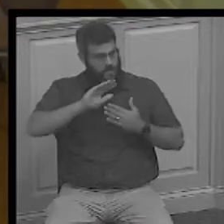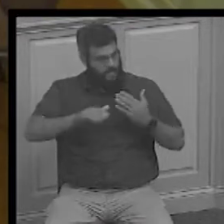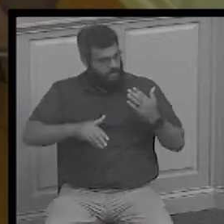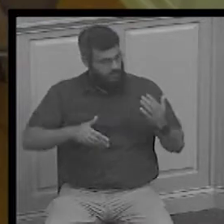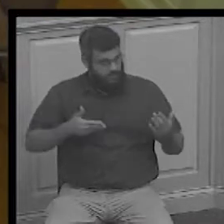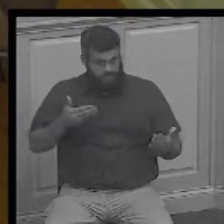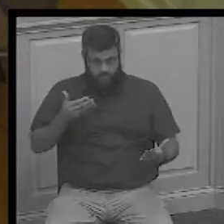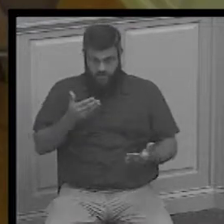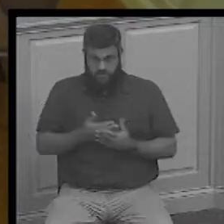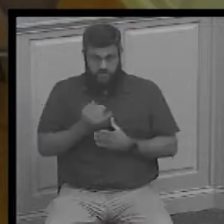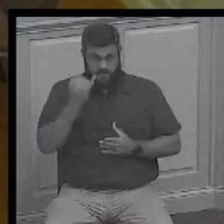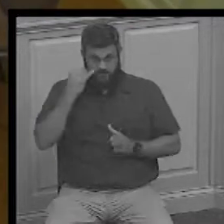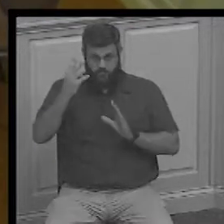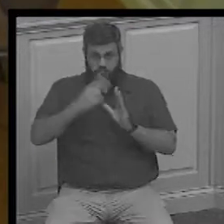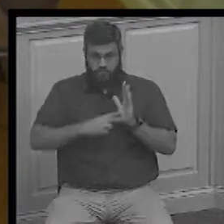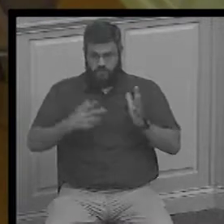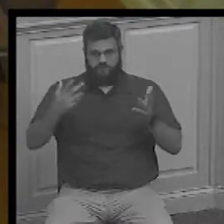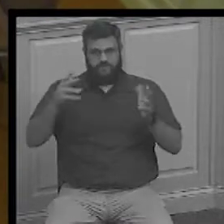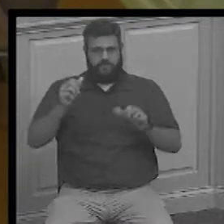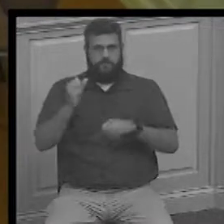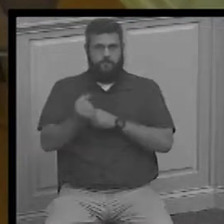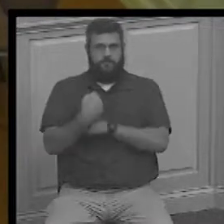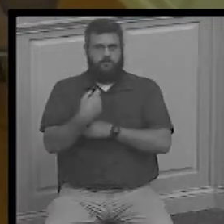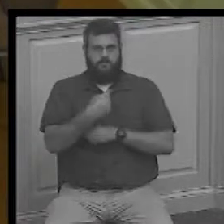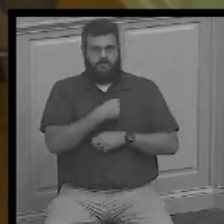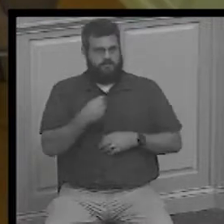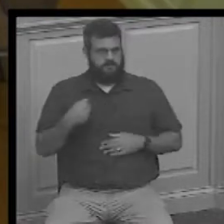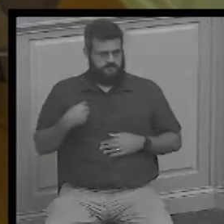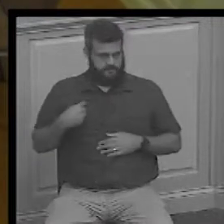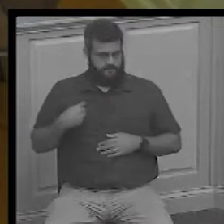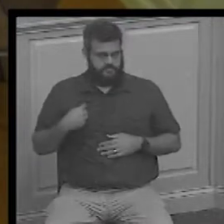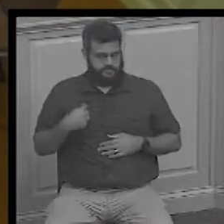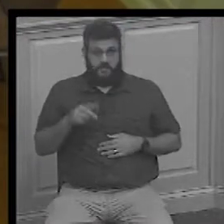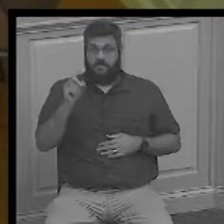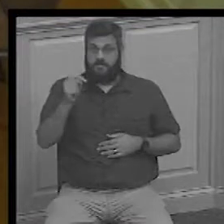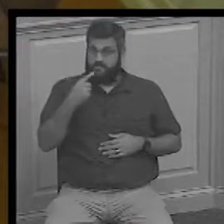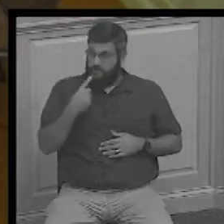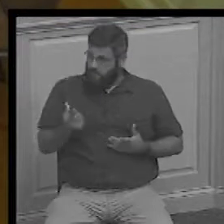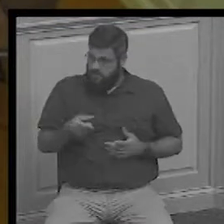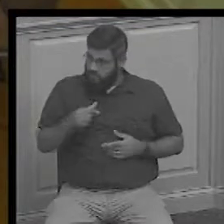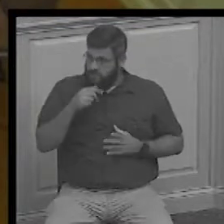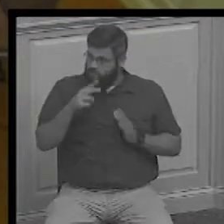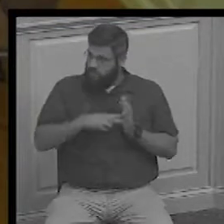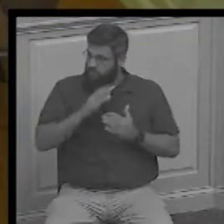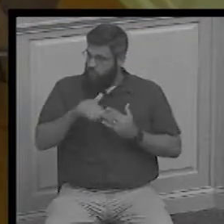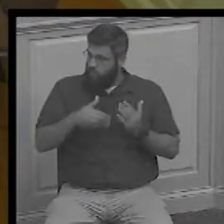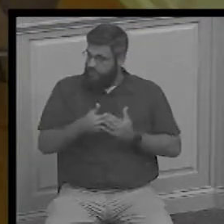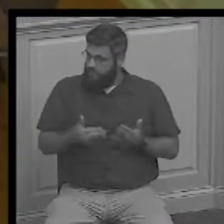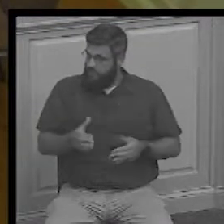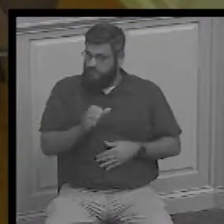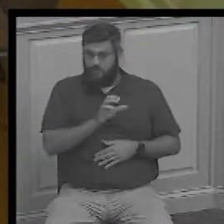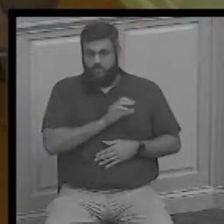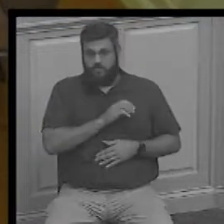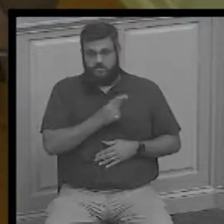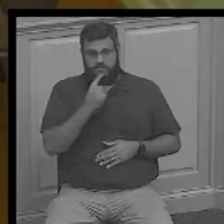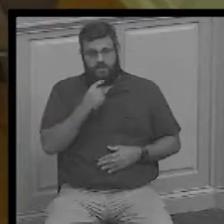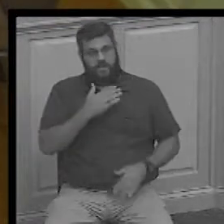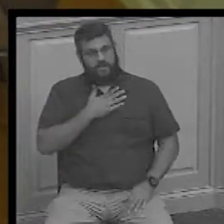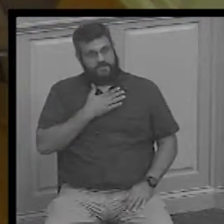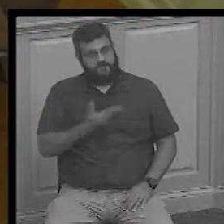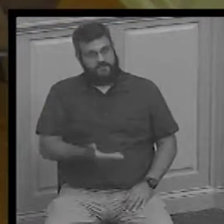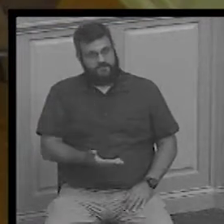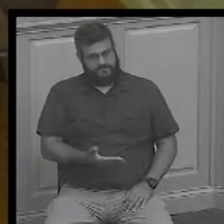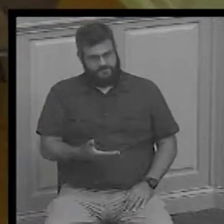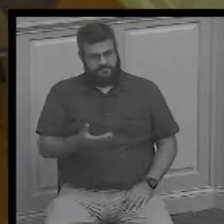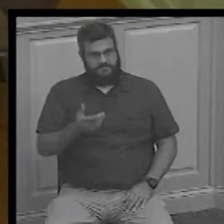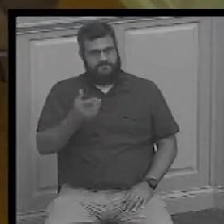you've seen it somehow, some other way, so You didn't read the whole thing? I confess. Well, and just to